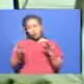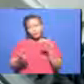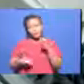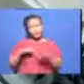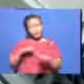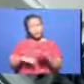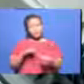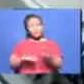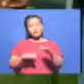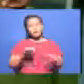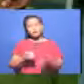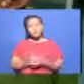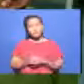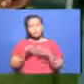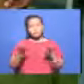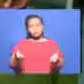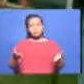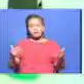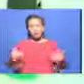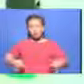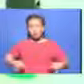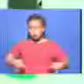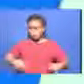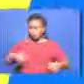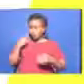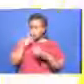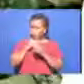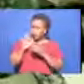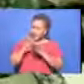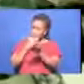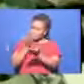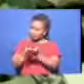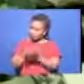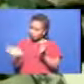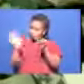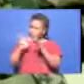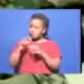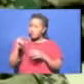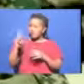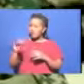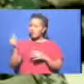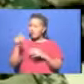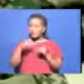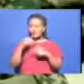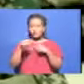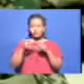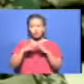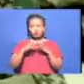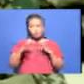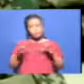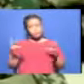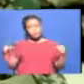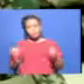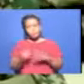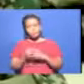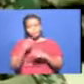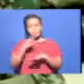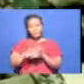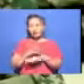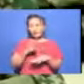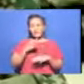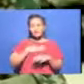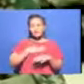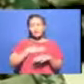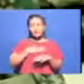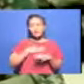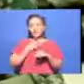idadi ya vijana wanaotuma maombi kujiunga na taasisi hiyo inaongezeka. After I done my form 4 course, my parents were not capable to